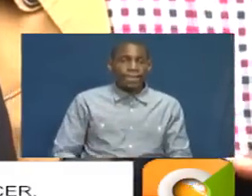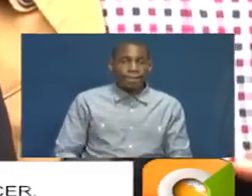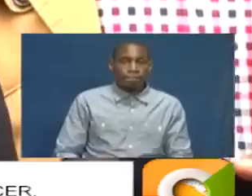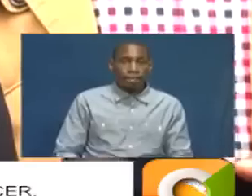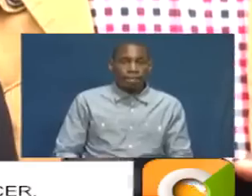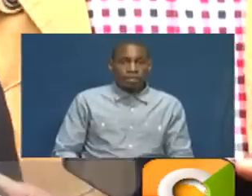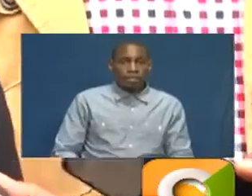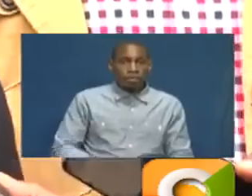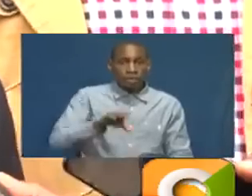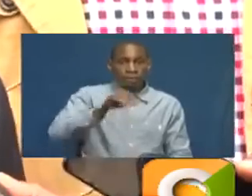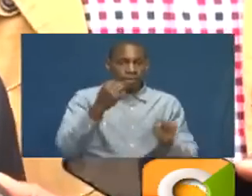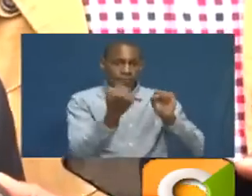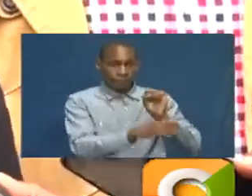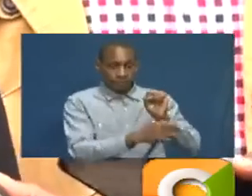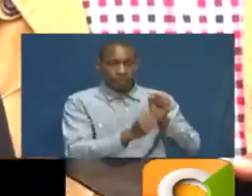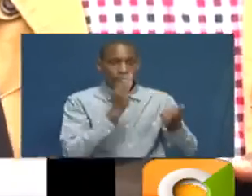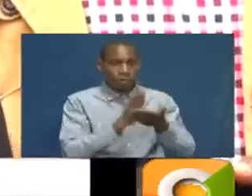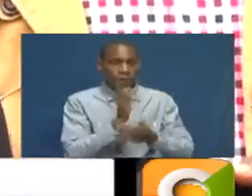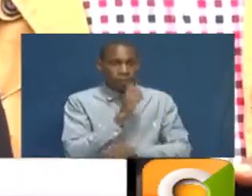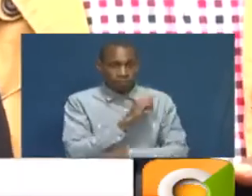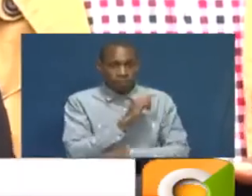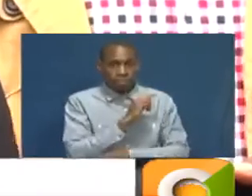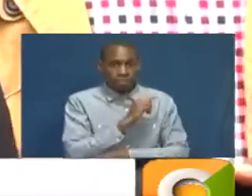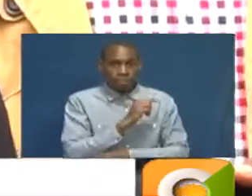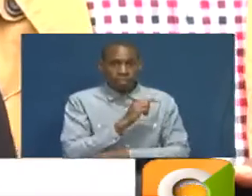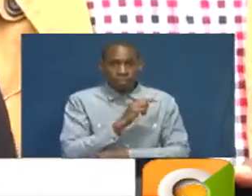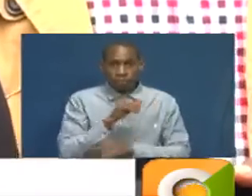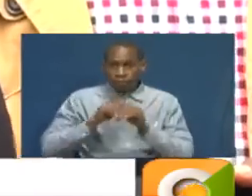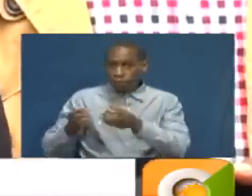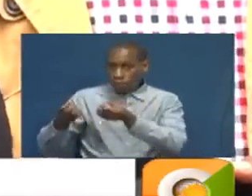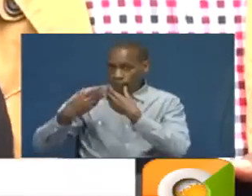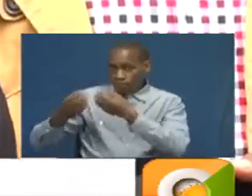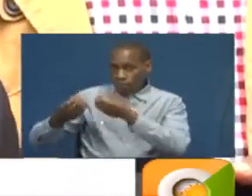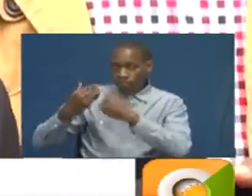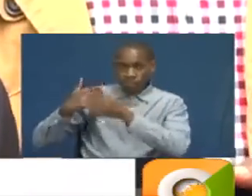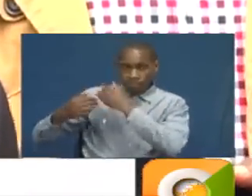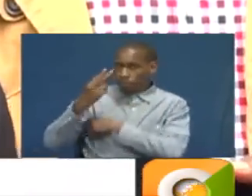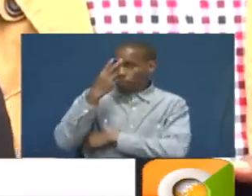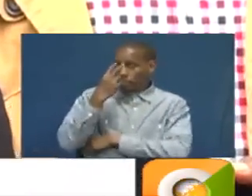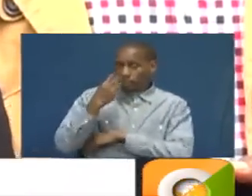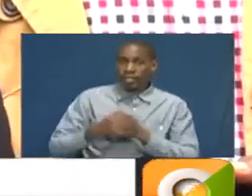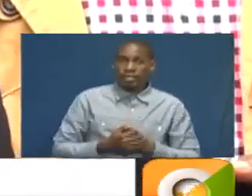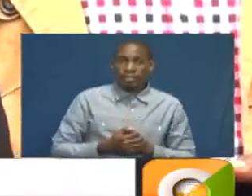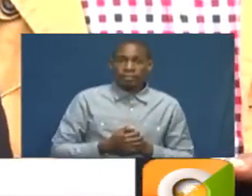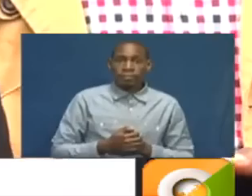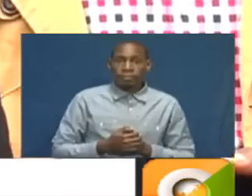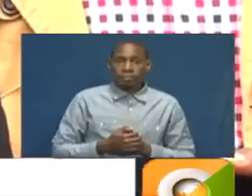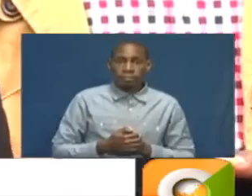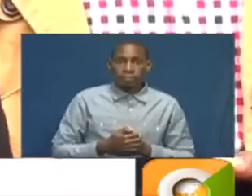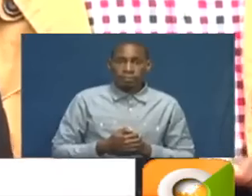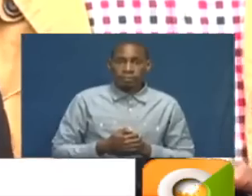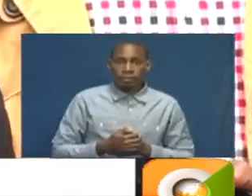We found them and positively identified them according to the information we had received from the earlier suspect. And